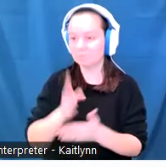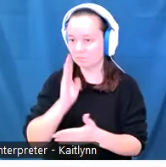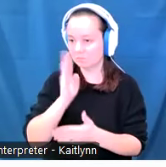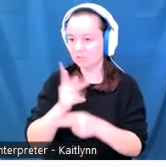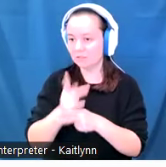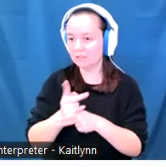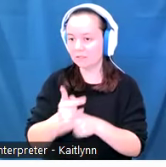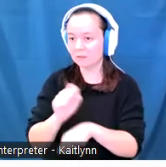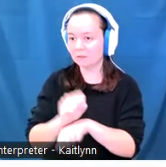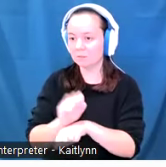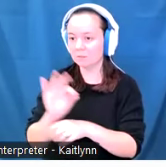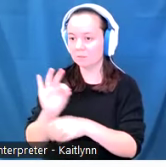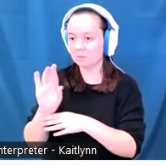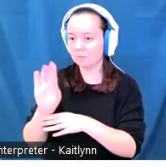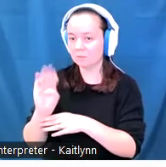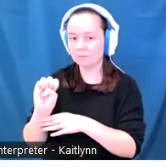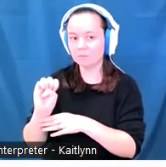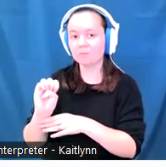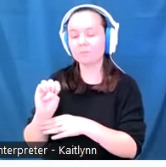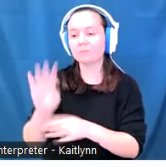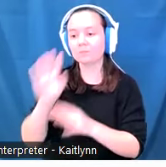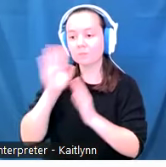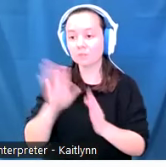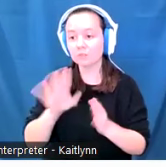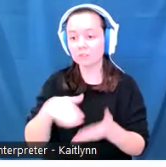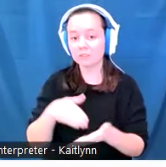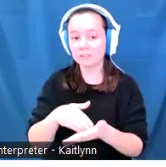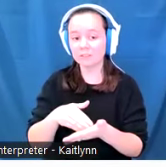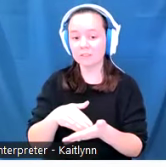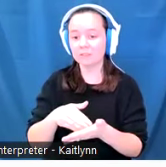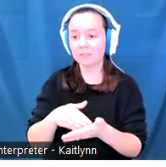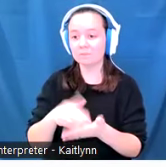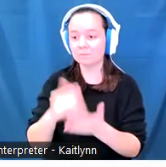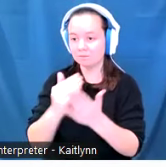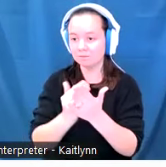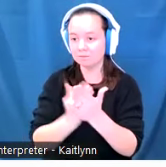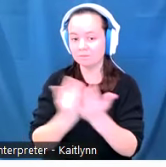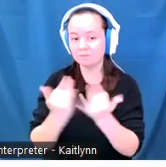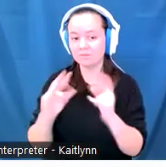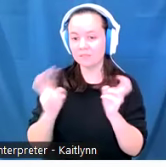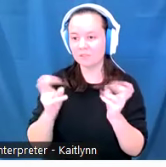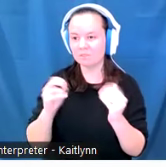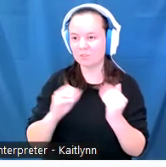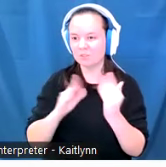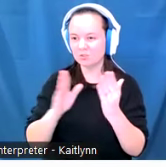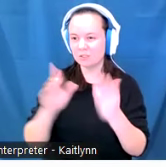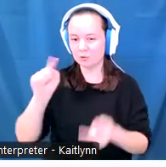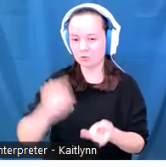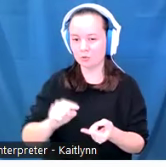Webinar Series. Today's webinar is titled, Addressing the Shortage, the Current State of the Direct Care Workforce.